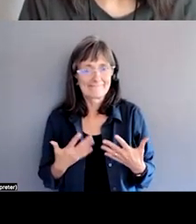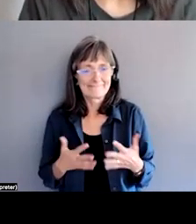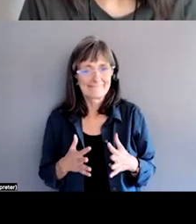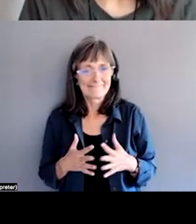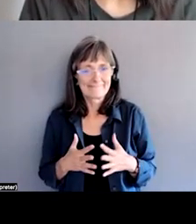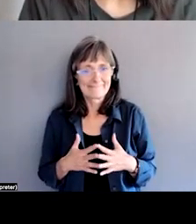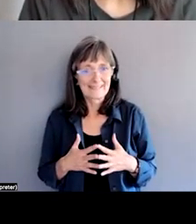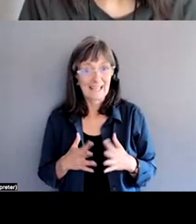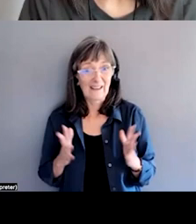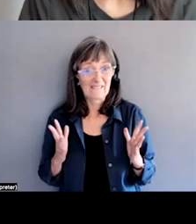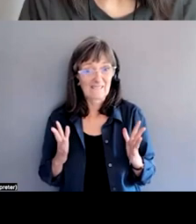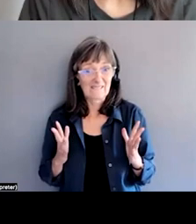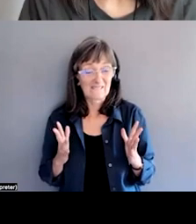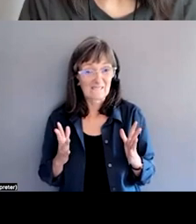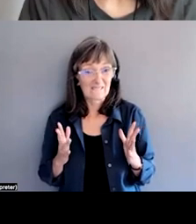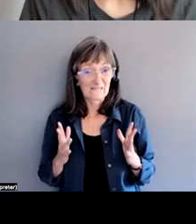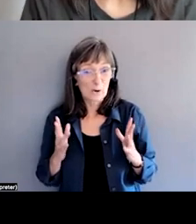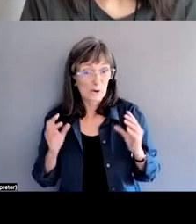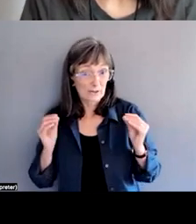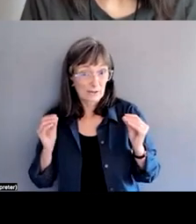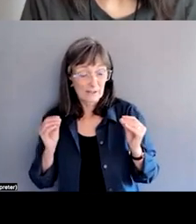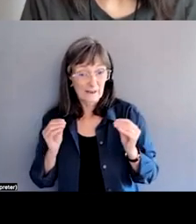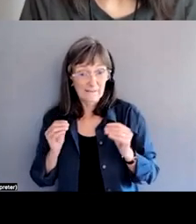virginity and lack thereof, and female